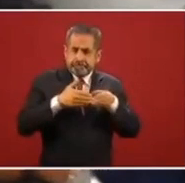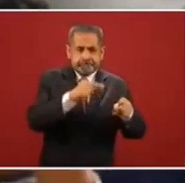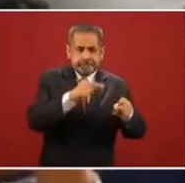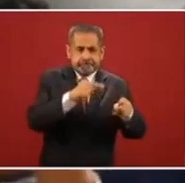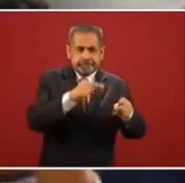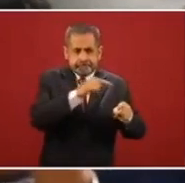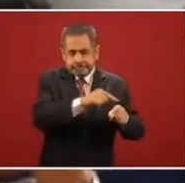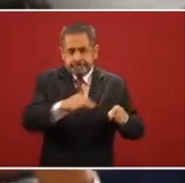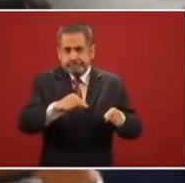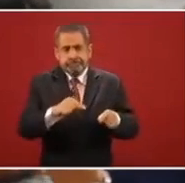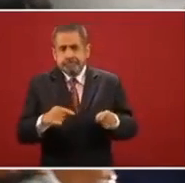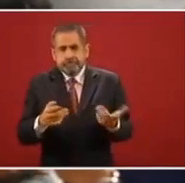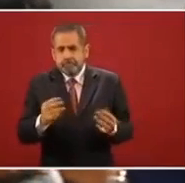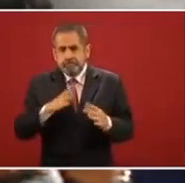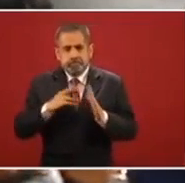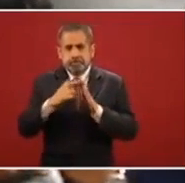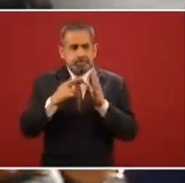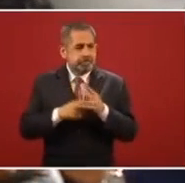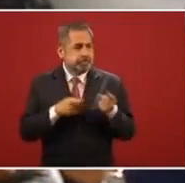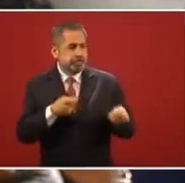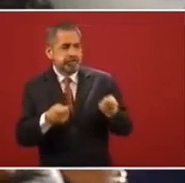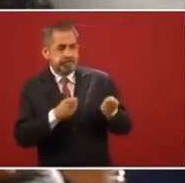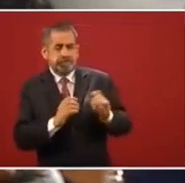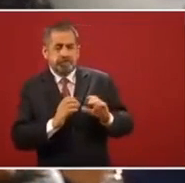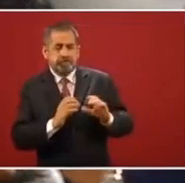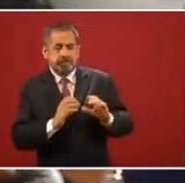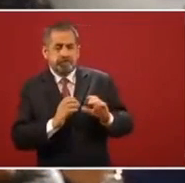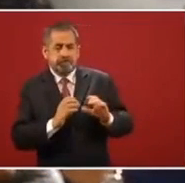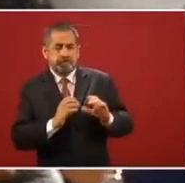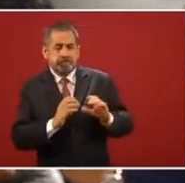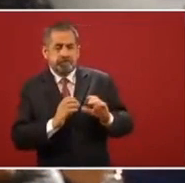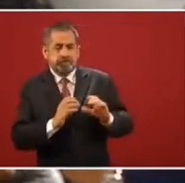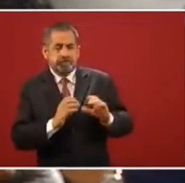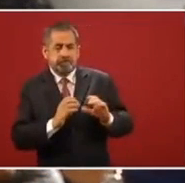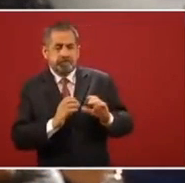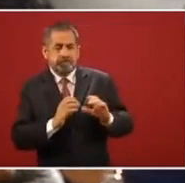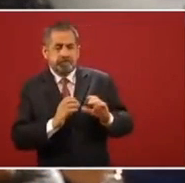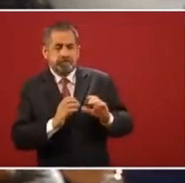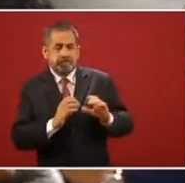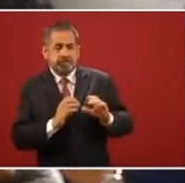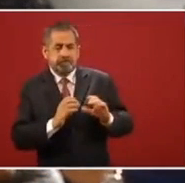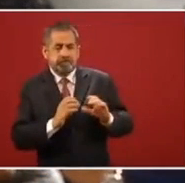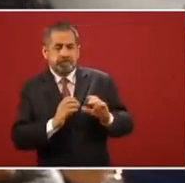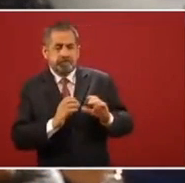this. No hay control sanitario normal. There is no health